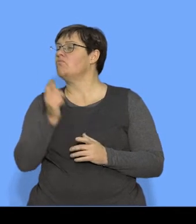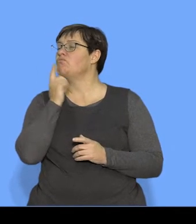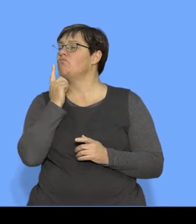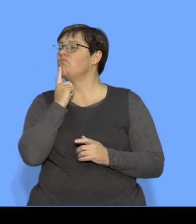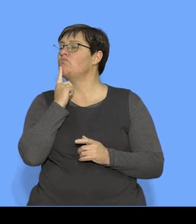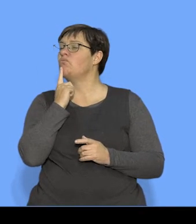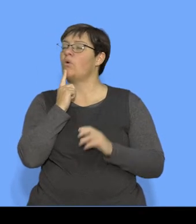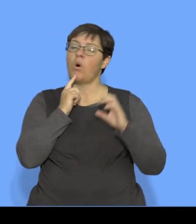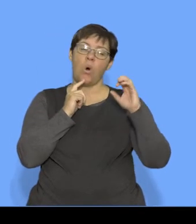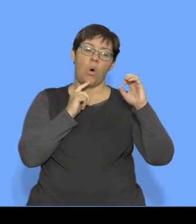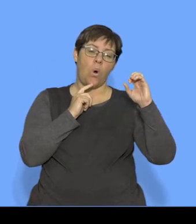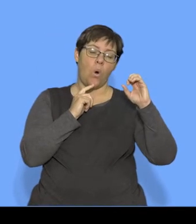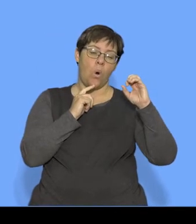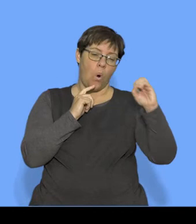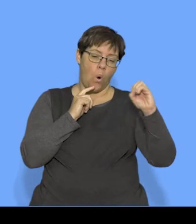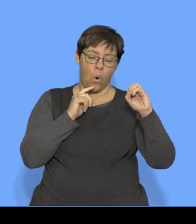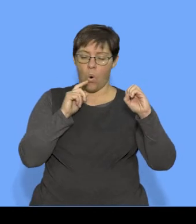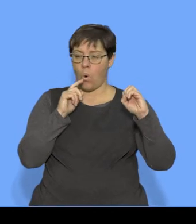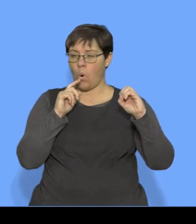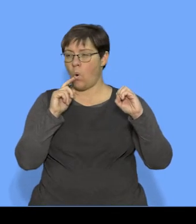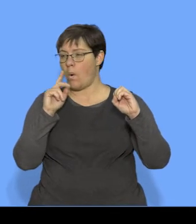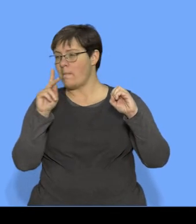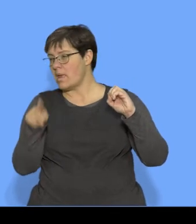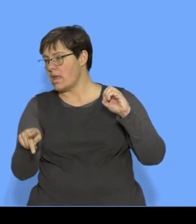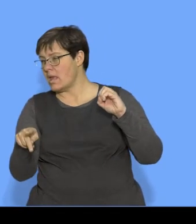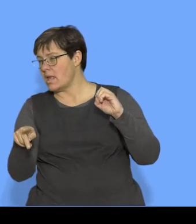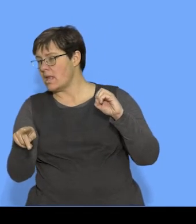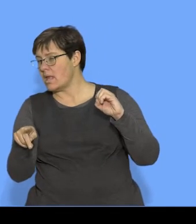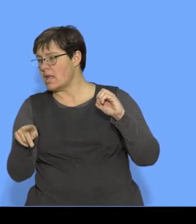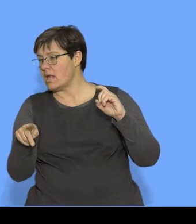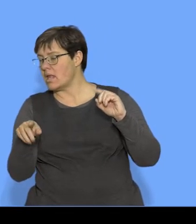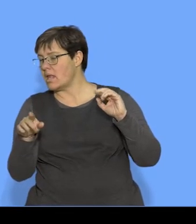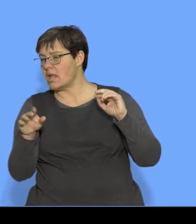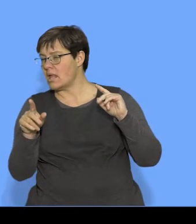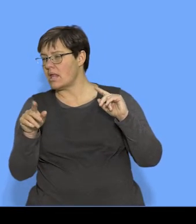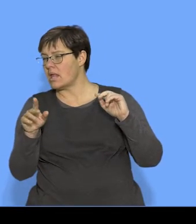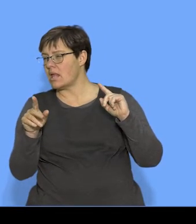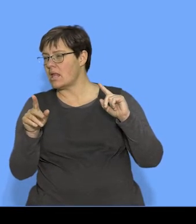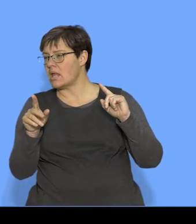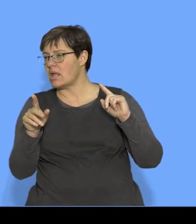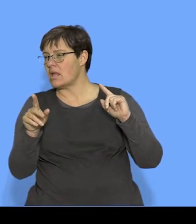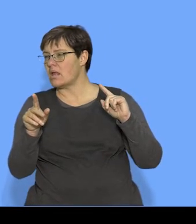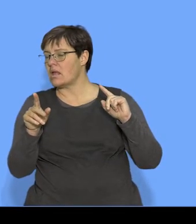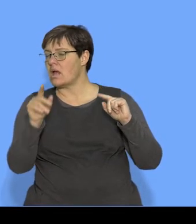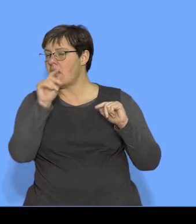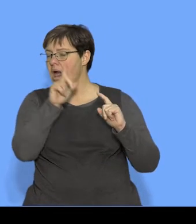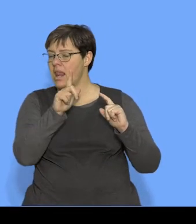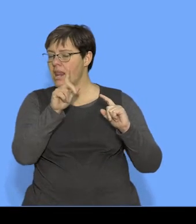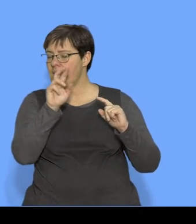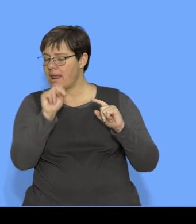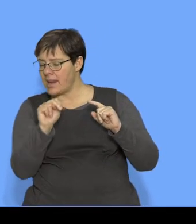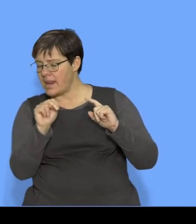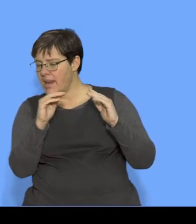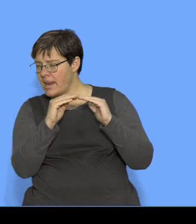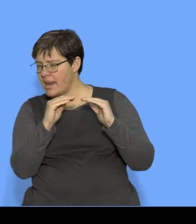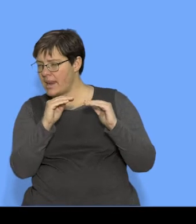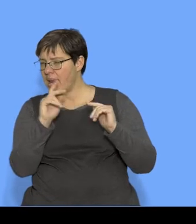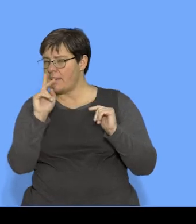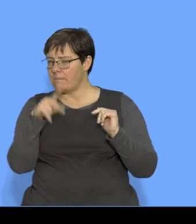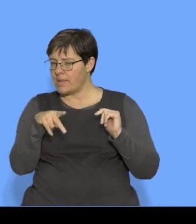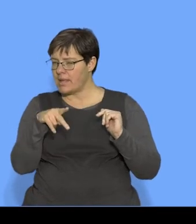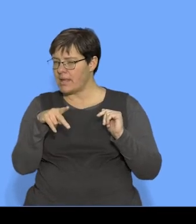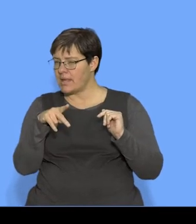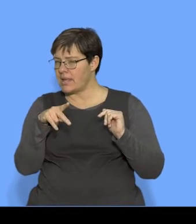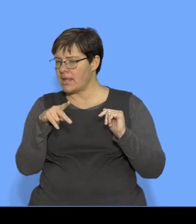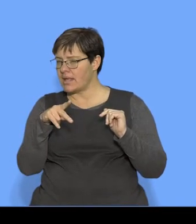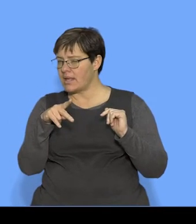our O goes with P, and that means the L will go with the N, and then the P will